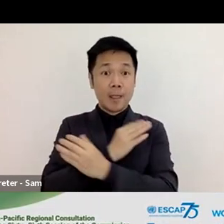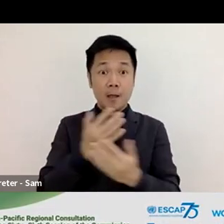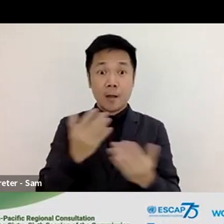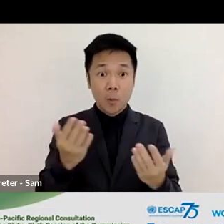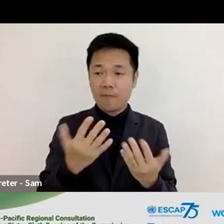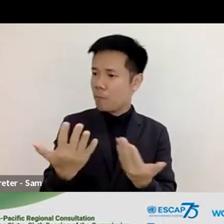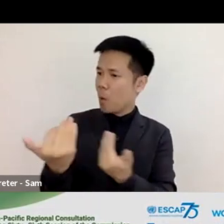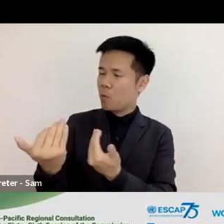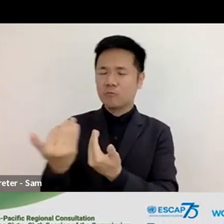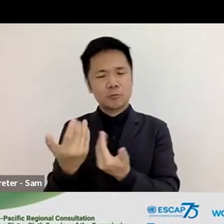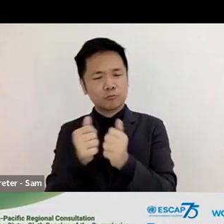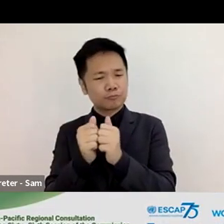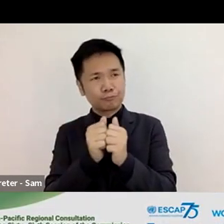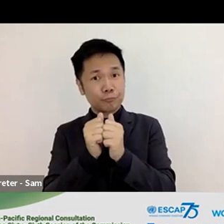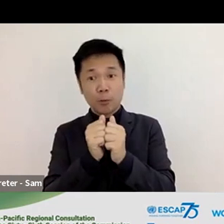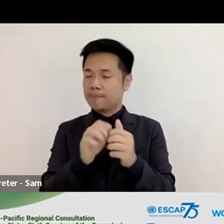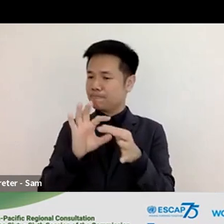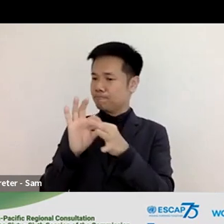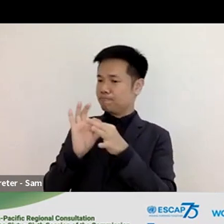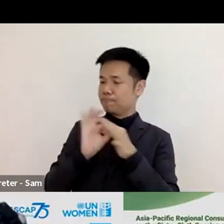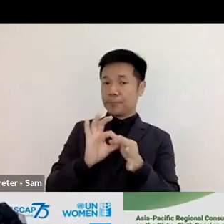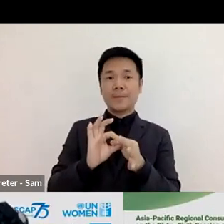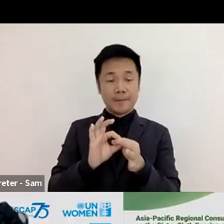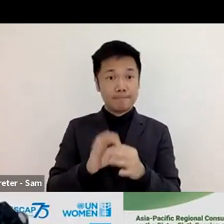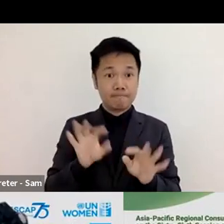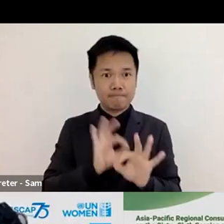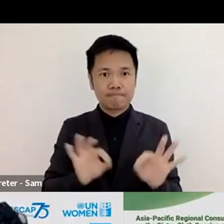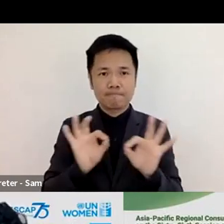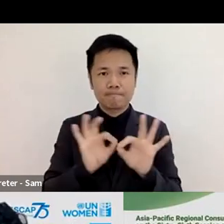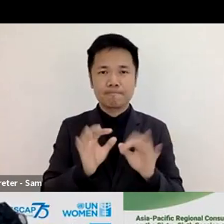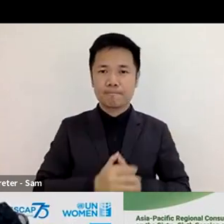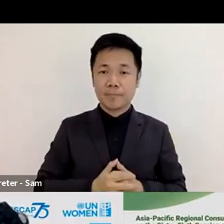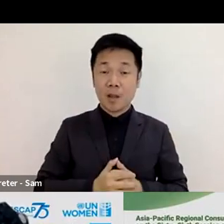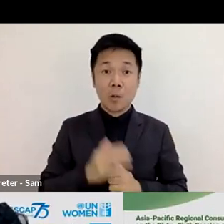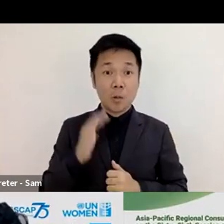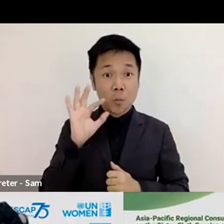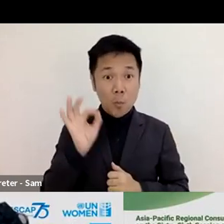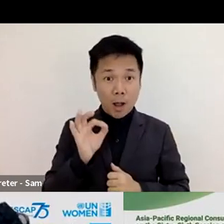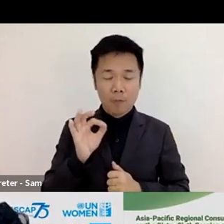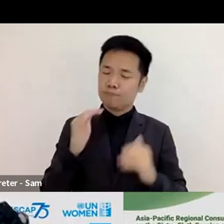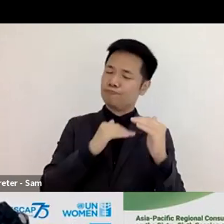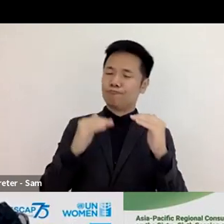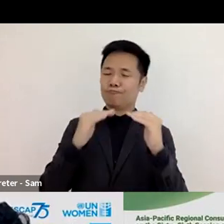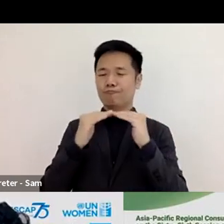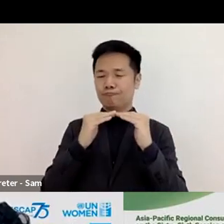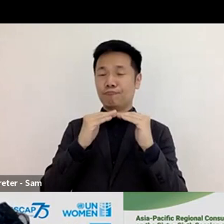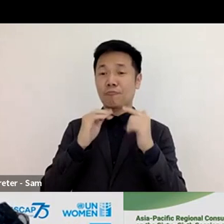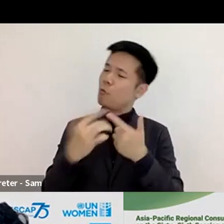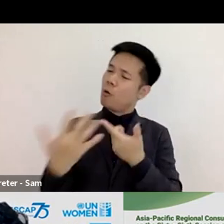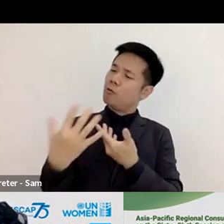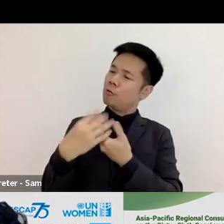collective progress. This also necessitates the equitable and the meaningful participation and